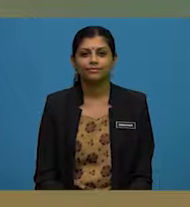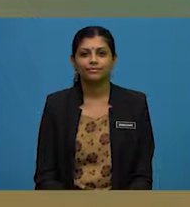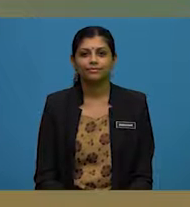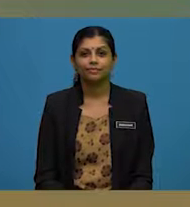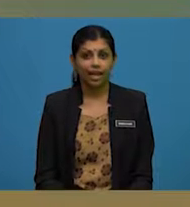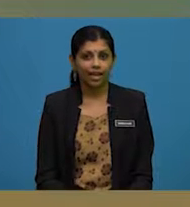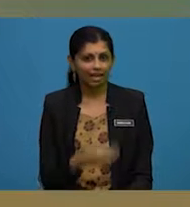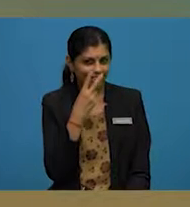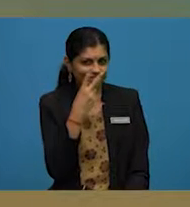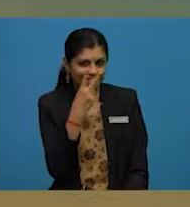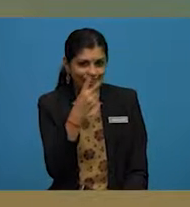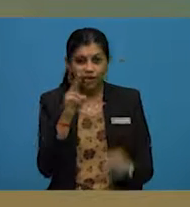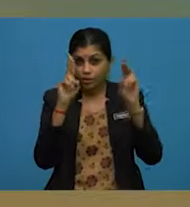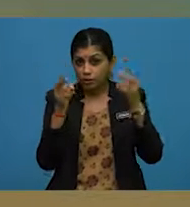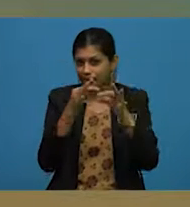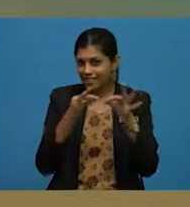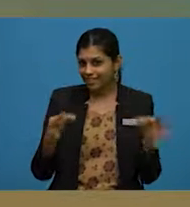That's the topic sentence.